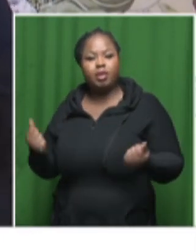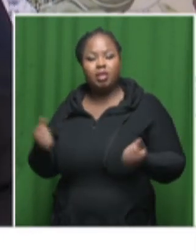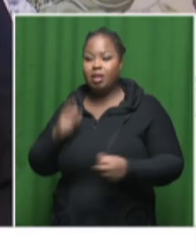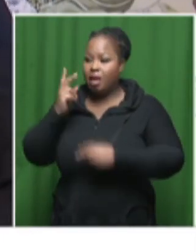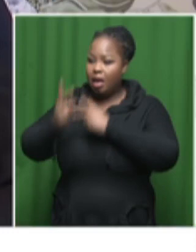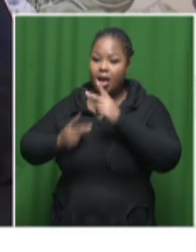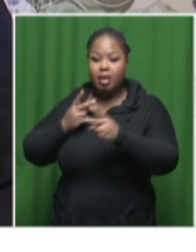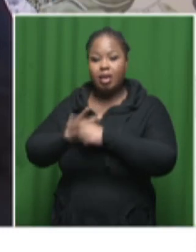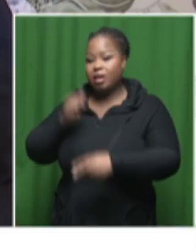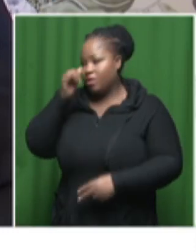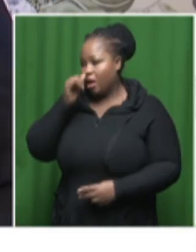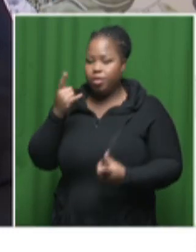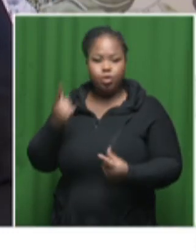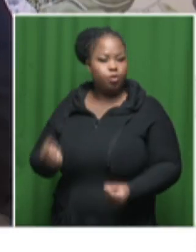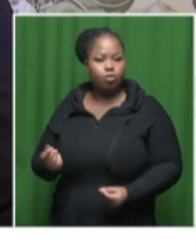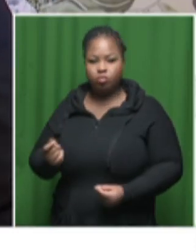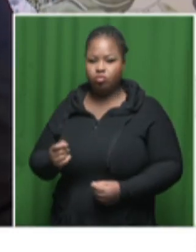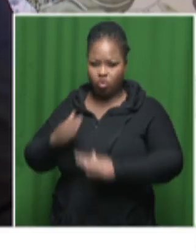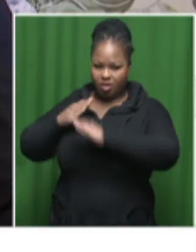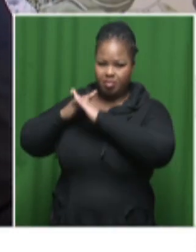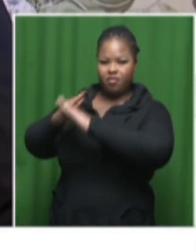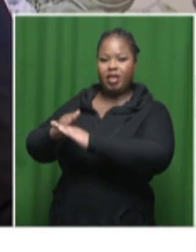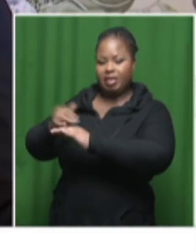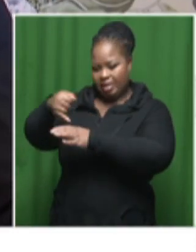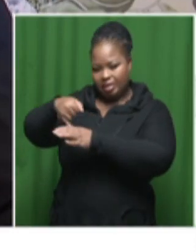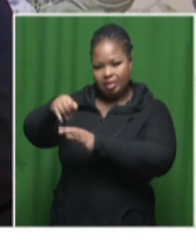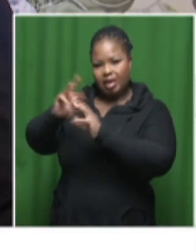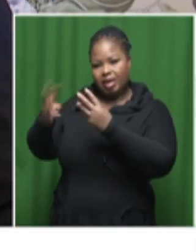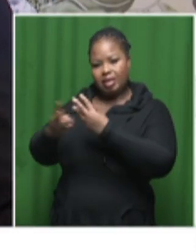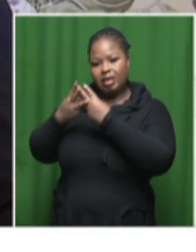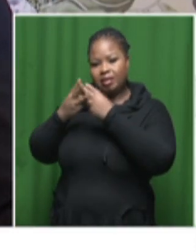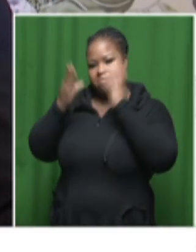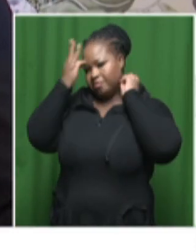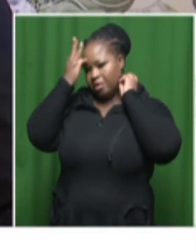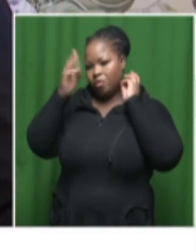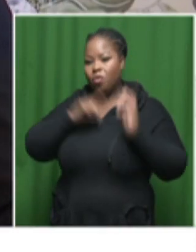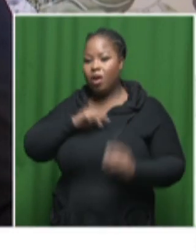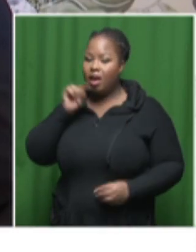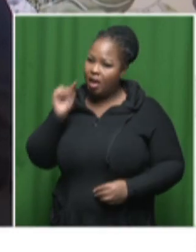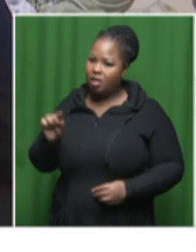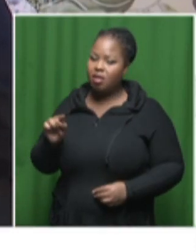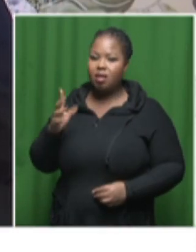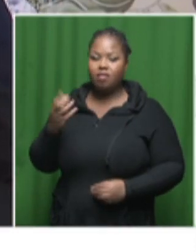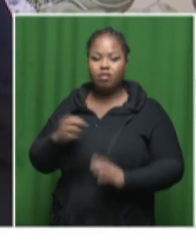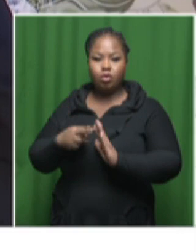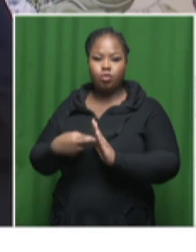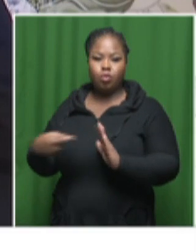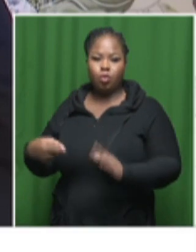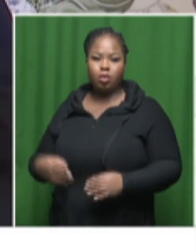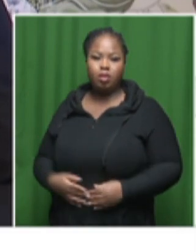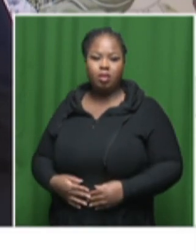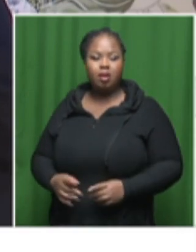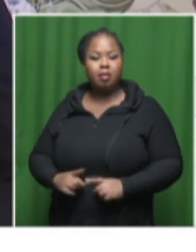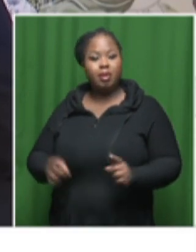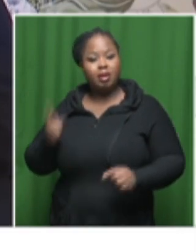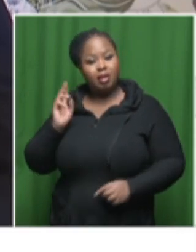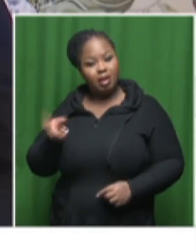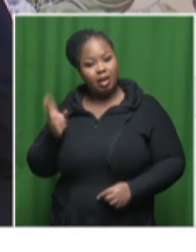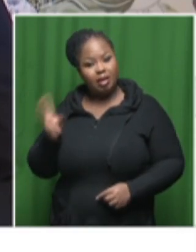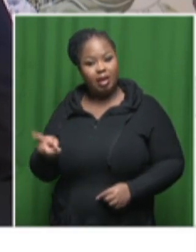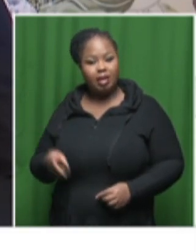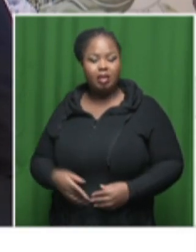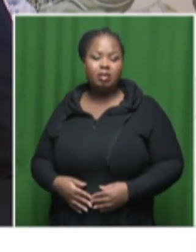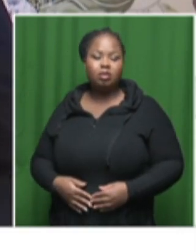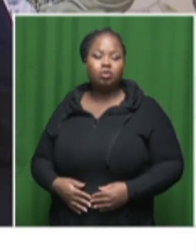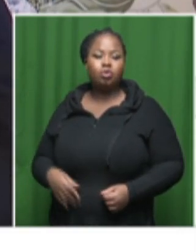reoffending inside the facility itself, because there is also that kind of a role. But also what becomes the role of